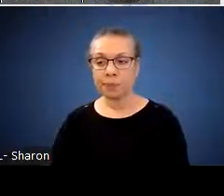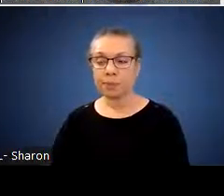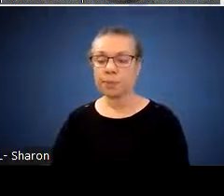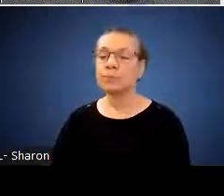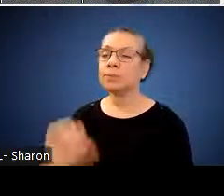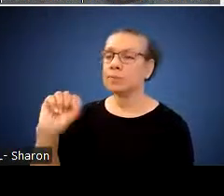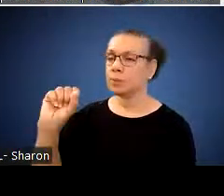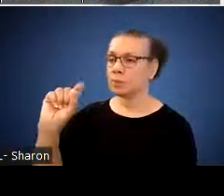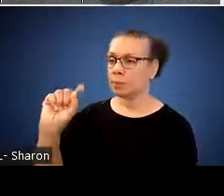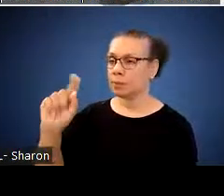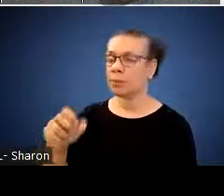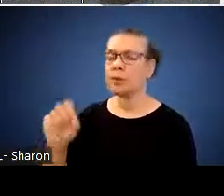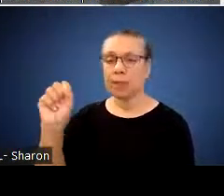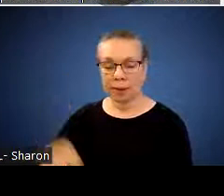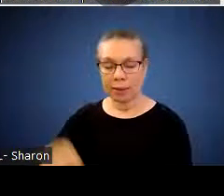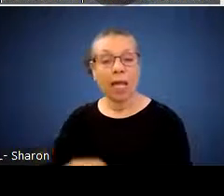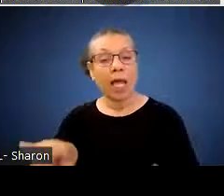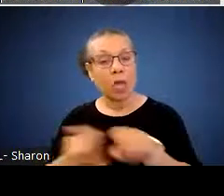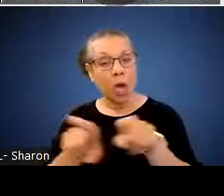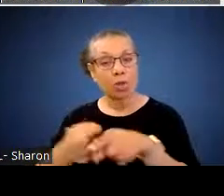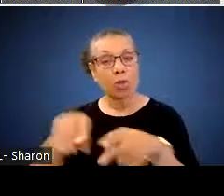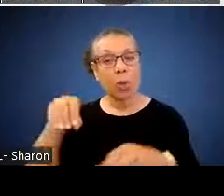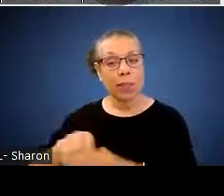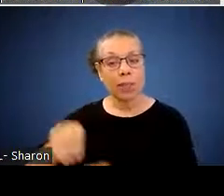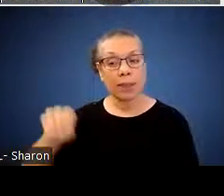Yes. And even in the banner.